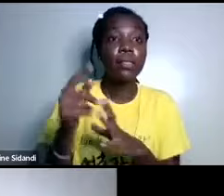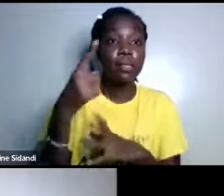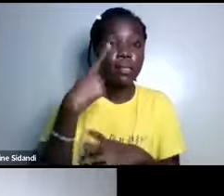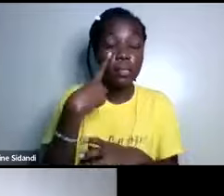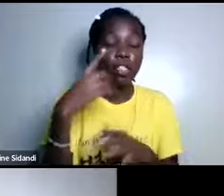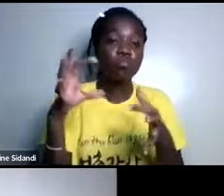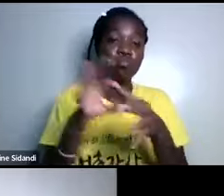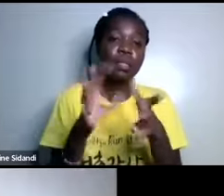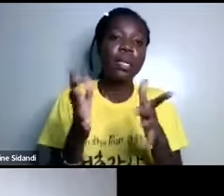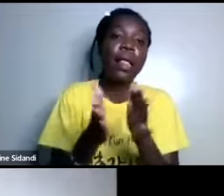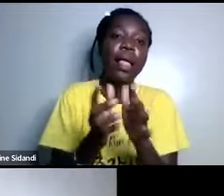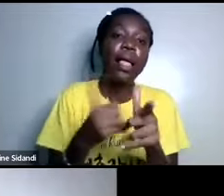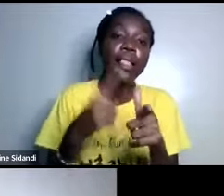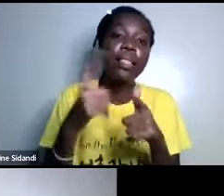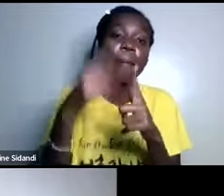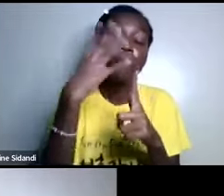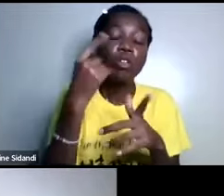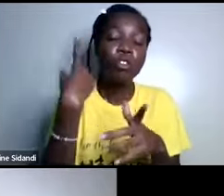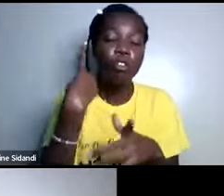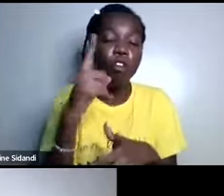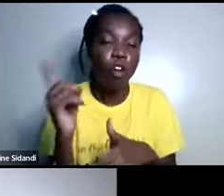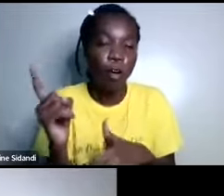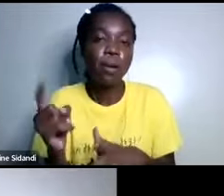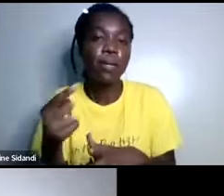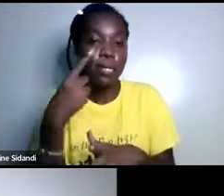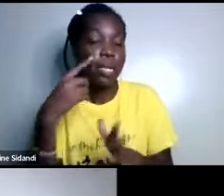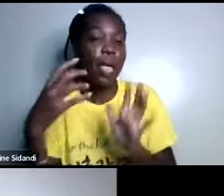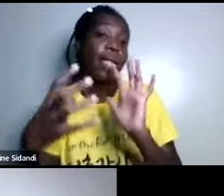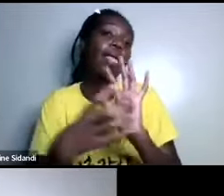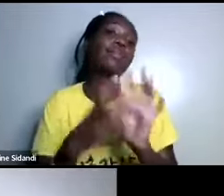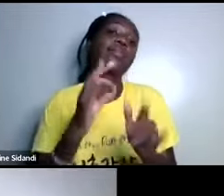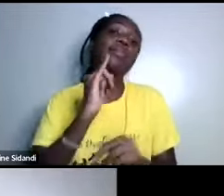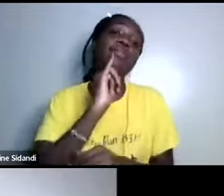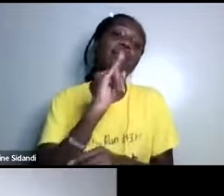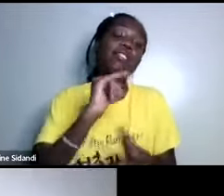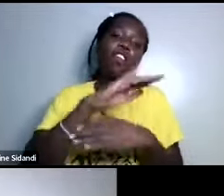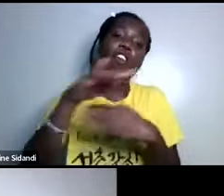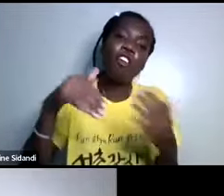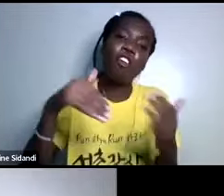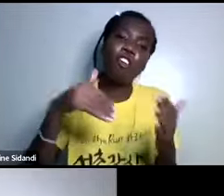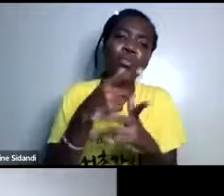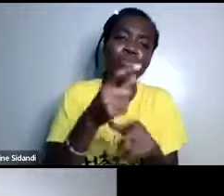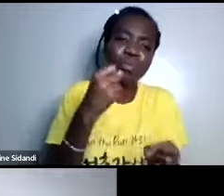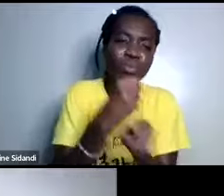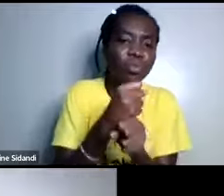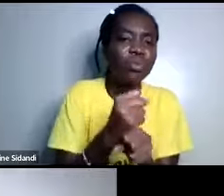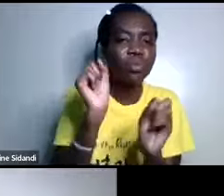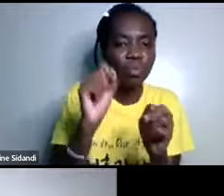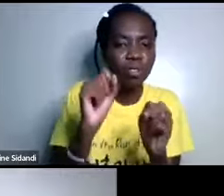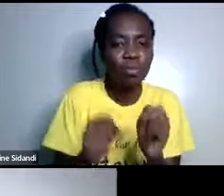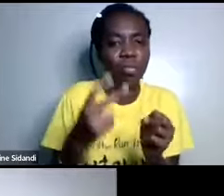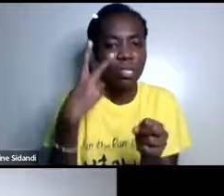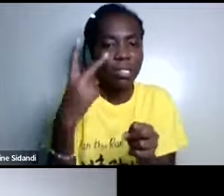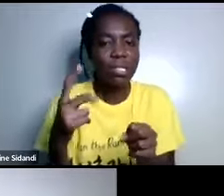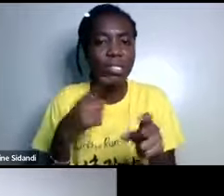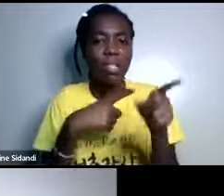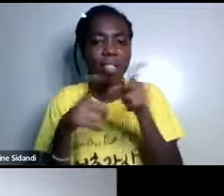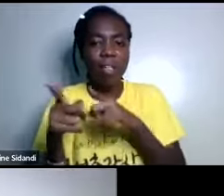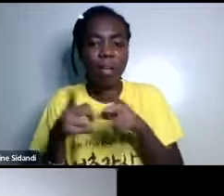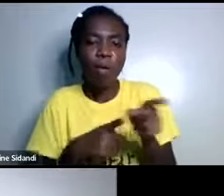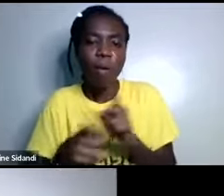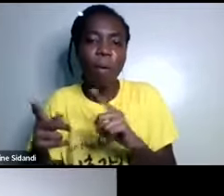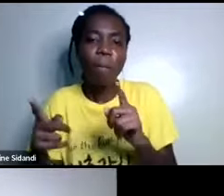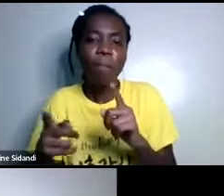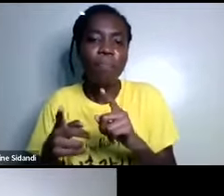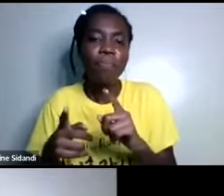it can even get you a meeting with the Safaricom CEO. If you're running LinkedIn ads, it can link you to. people who you'll never imagine.